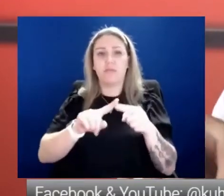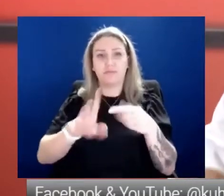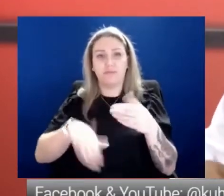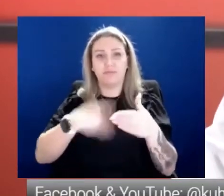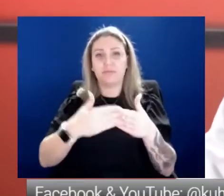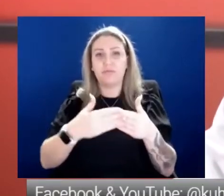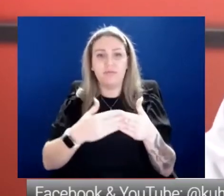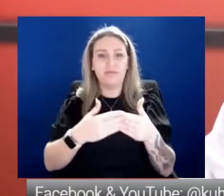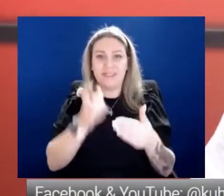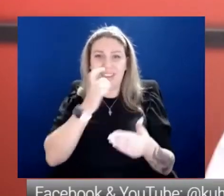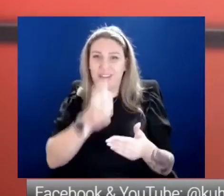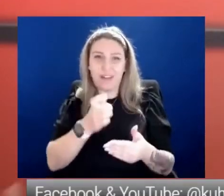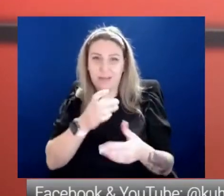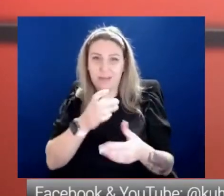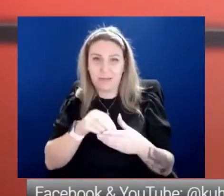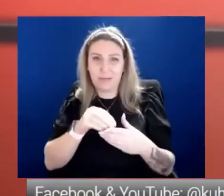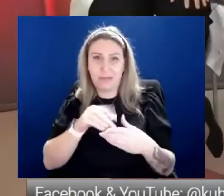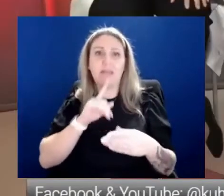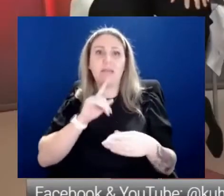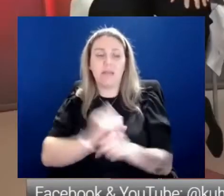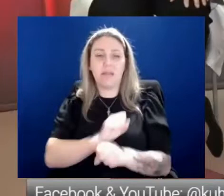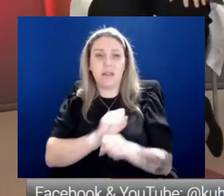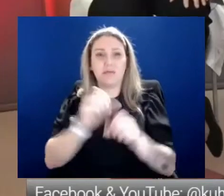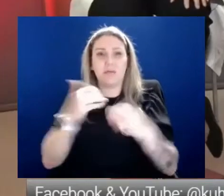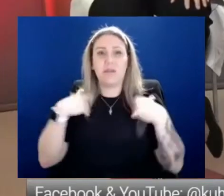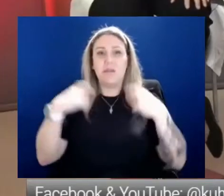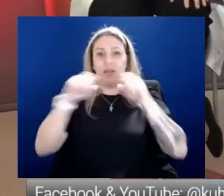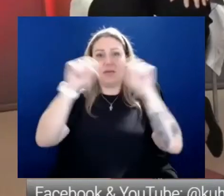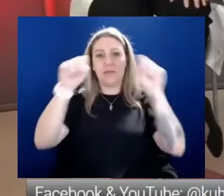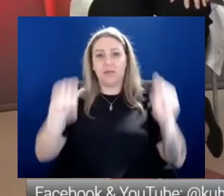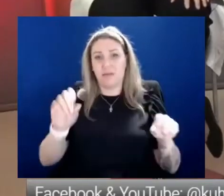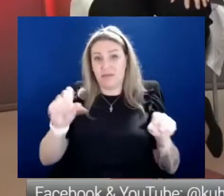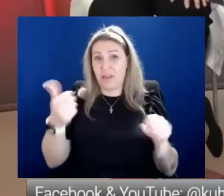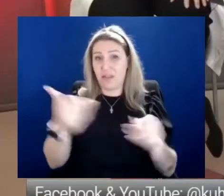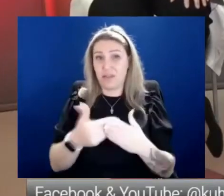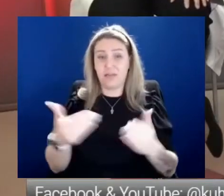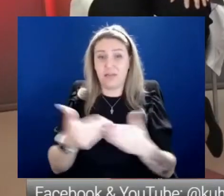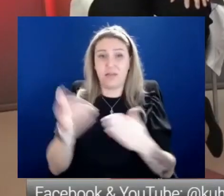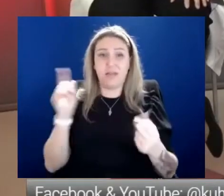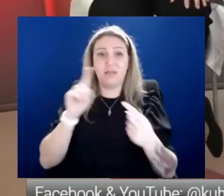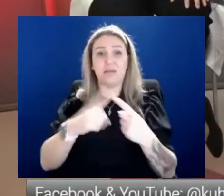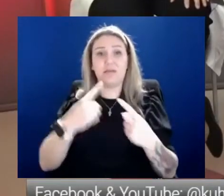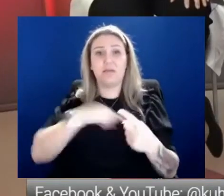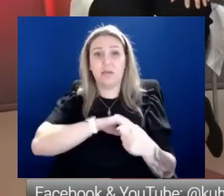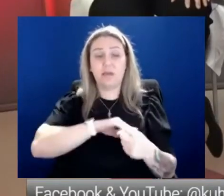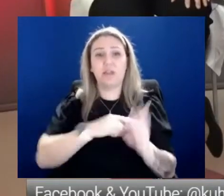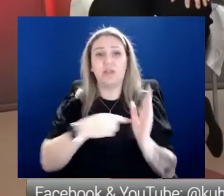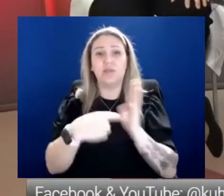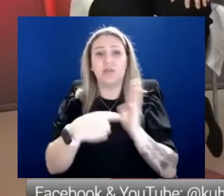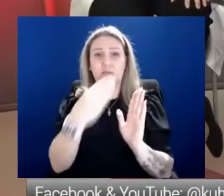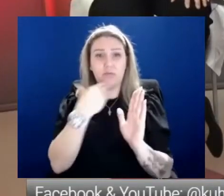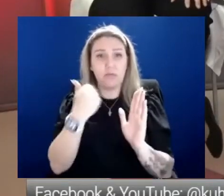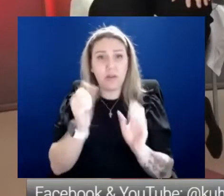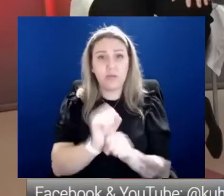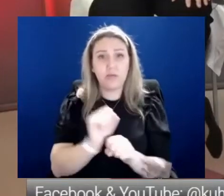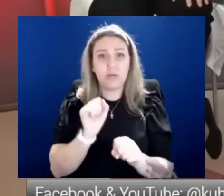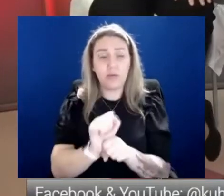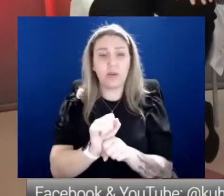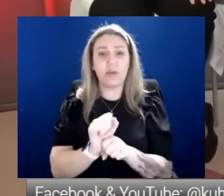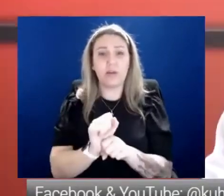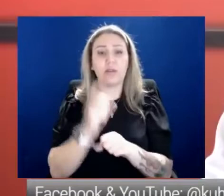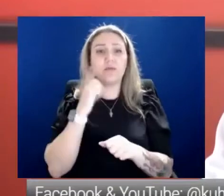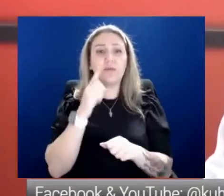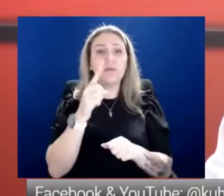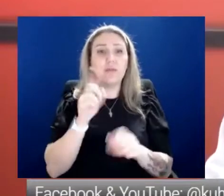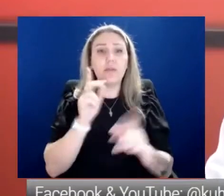into the actual health system, let alone other things. So until we do it, show that we're going to do a better job for the people in